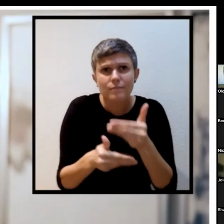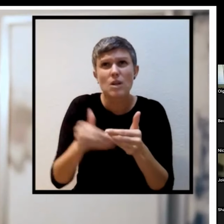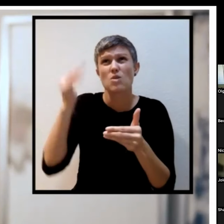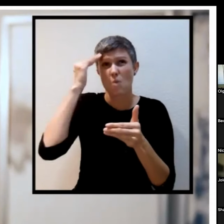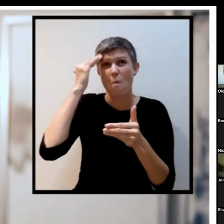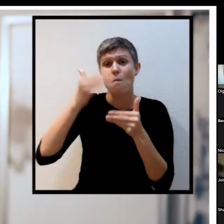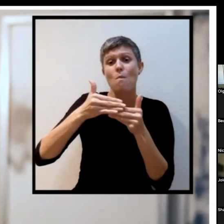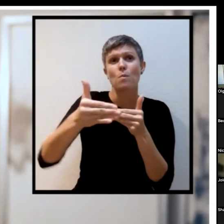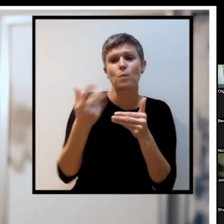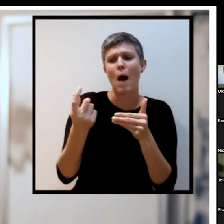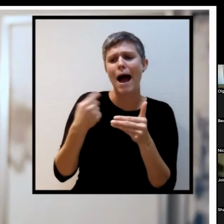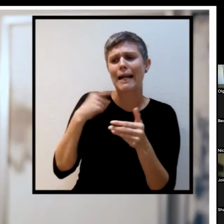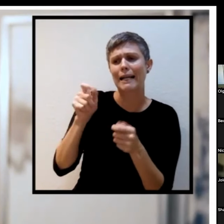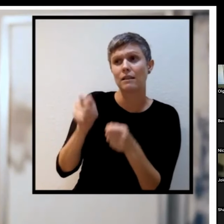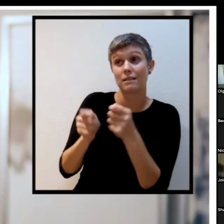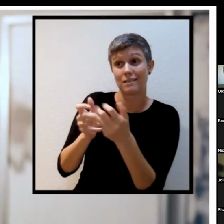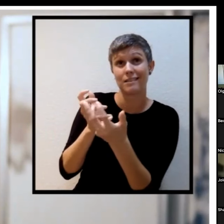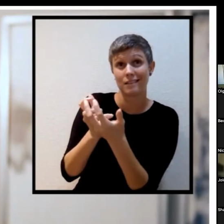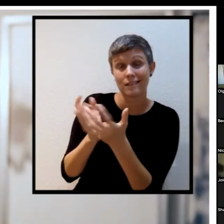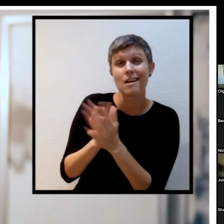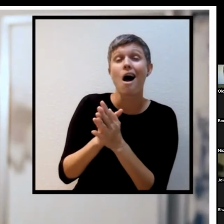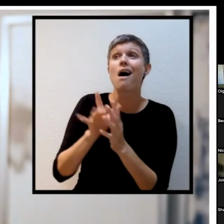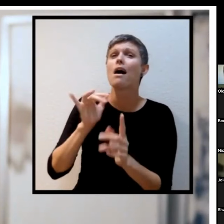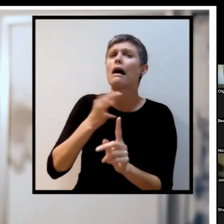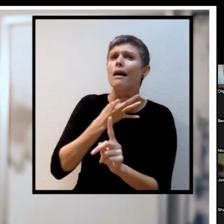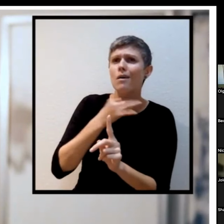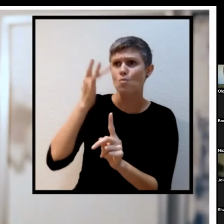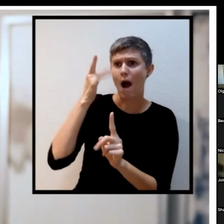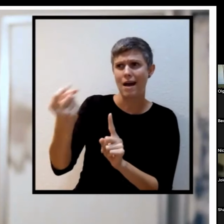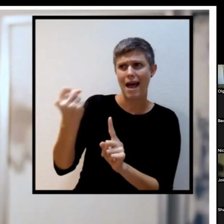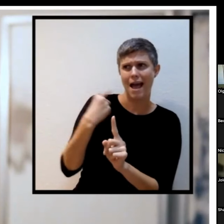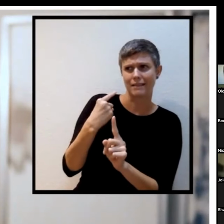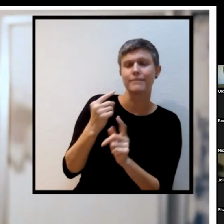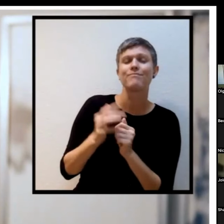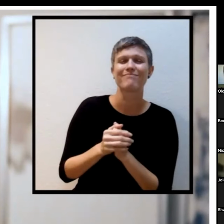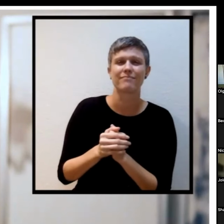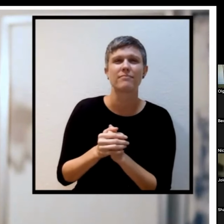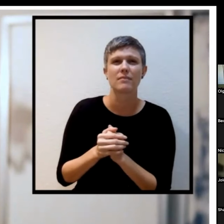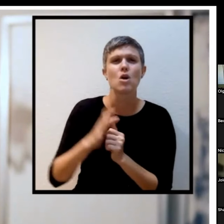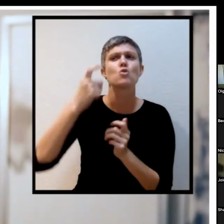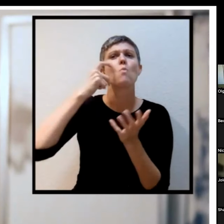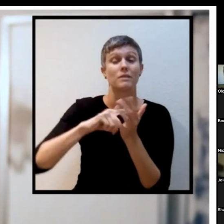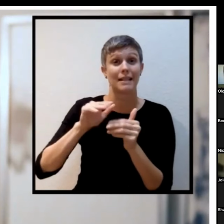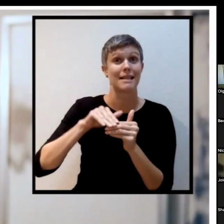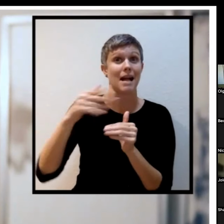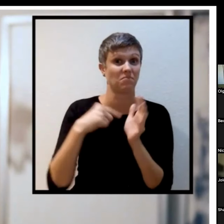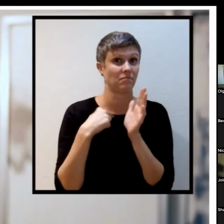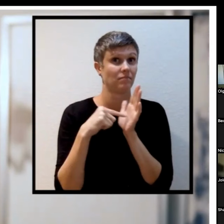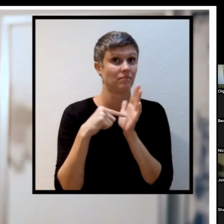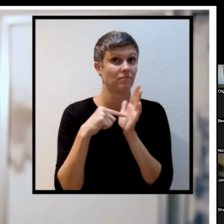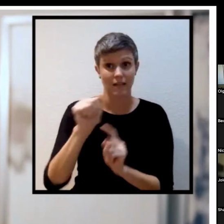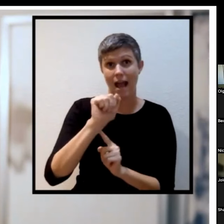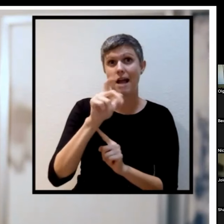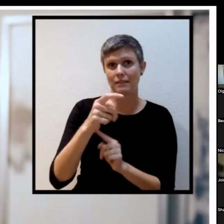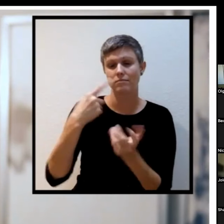accommodation. They also might want to know why you're asking. In the next scene, you will notice that Alex talks with Keith about